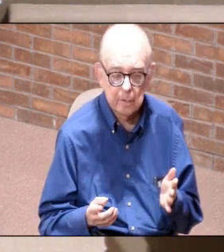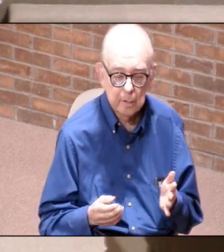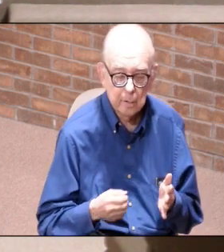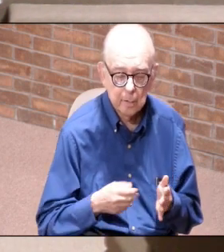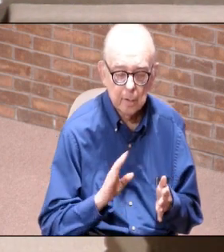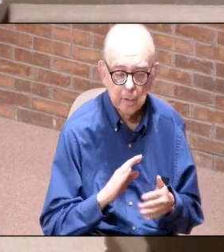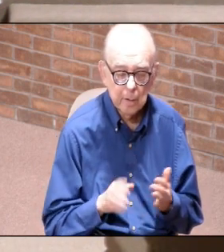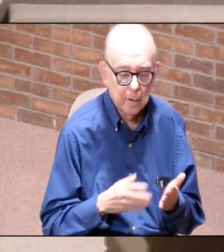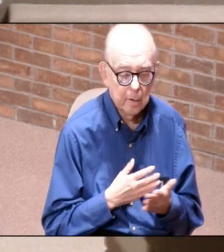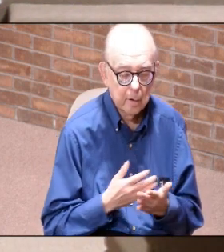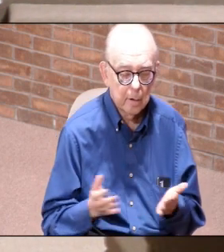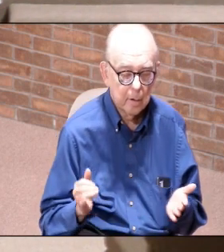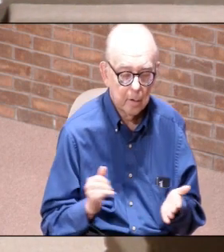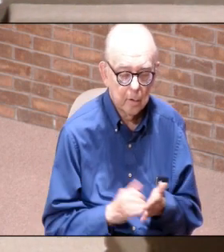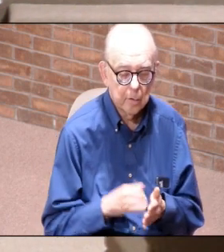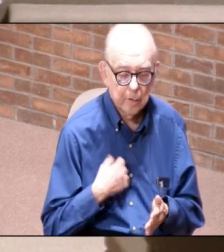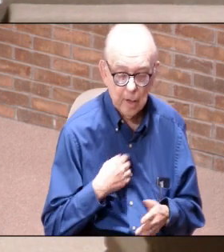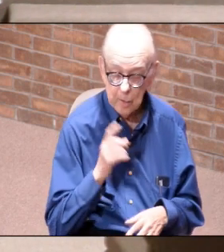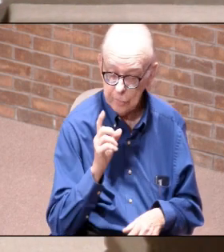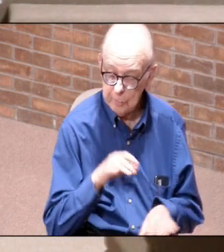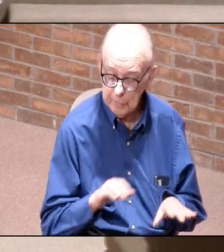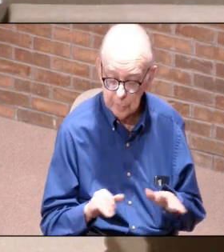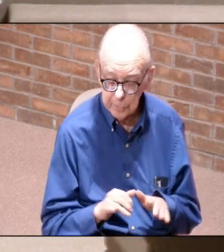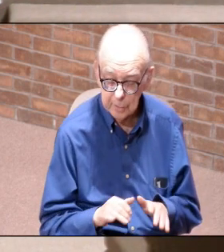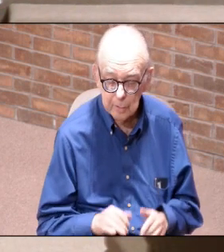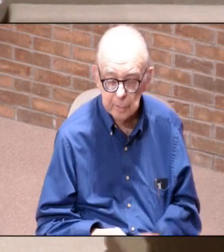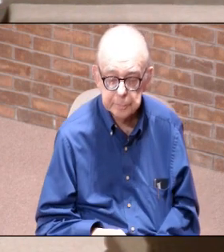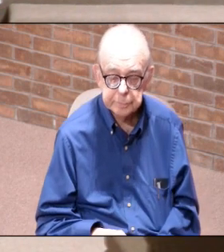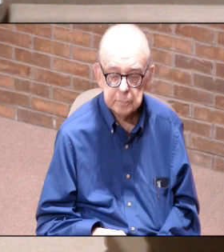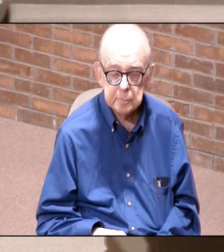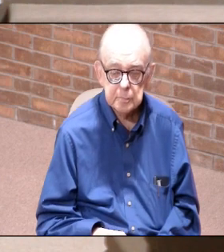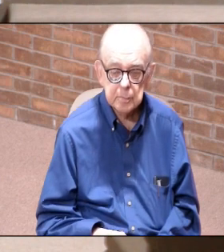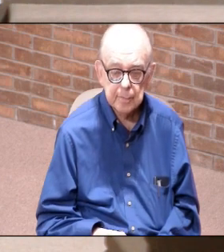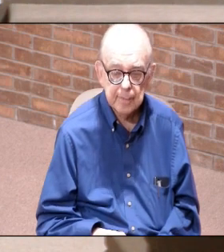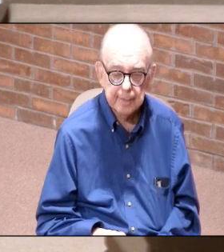And he's got all of these things that I was supposed to do.